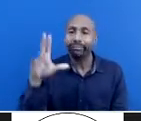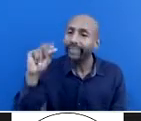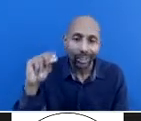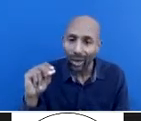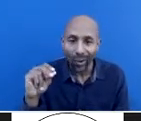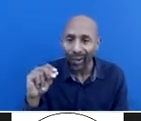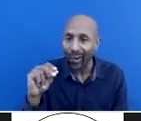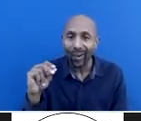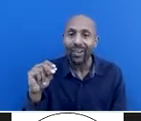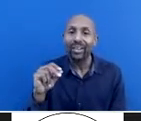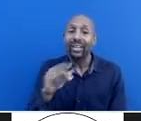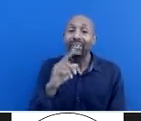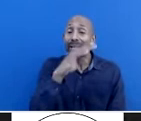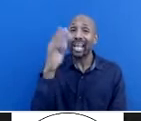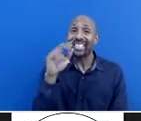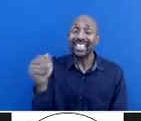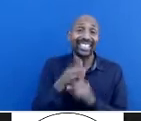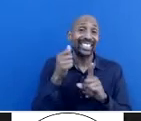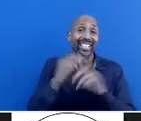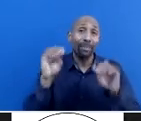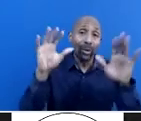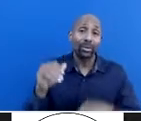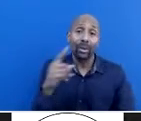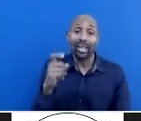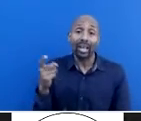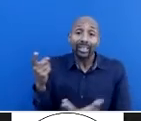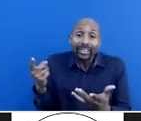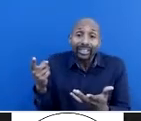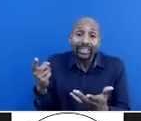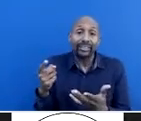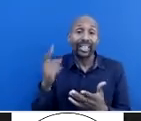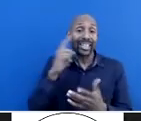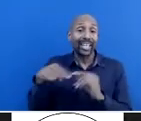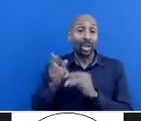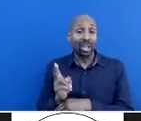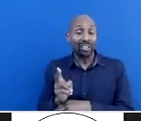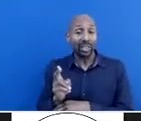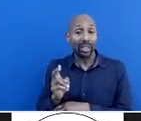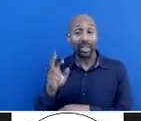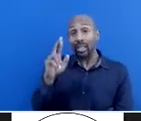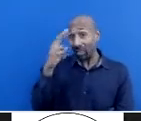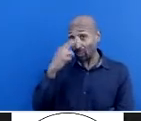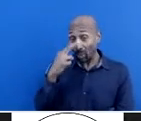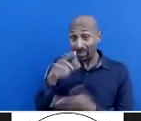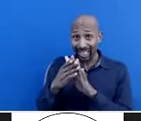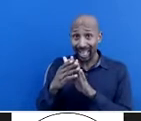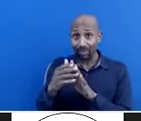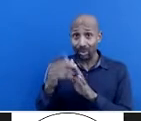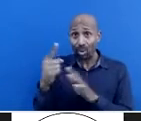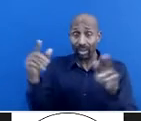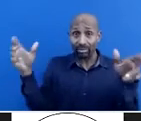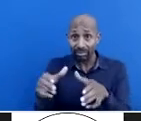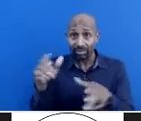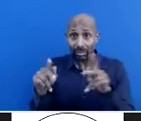Arabs become a people? Never in human history had people that were held together under circumstances of bondage from so many